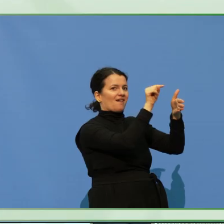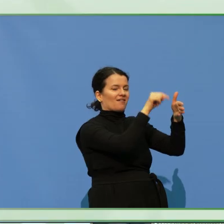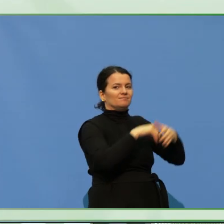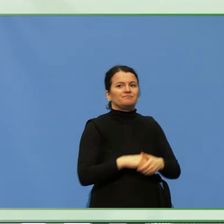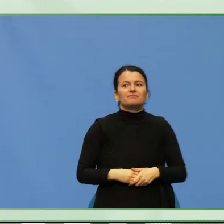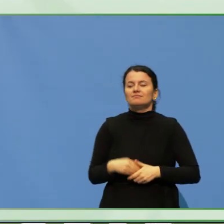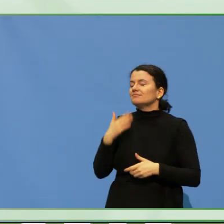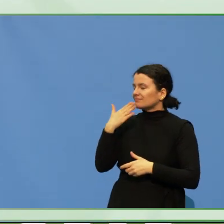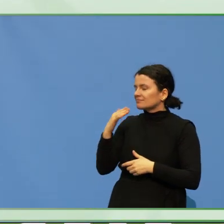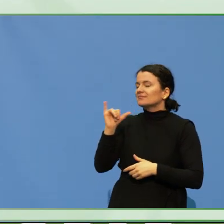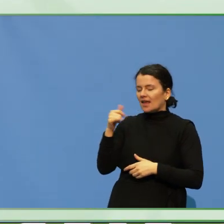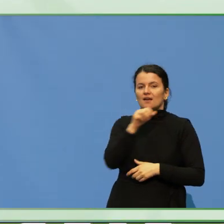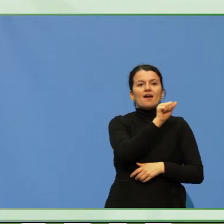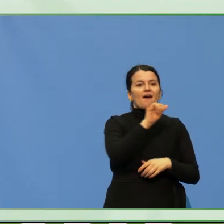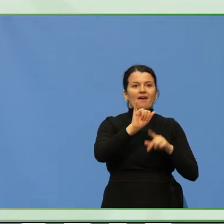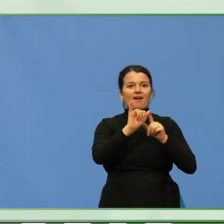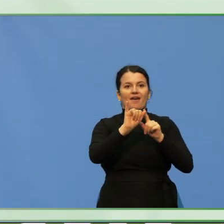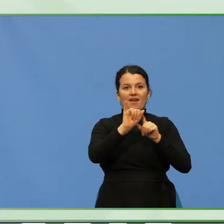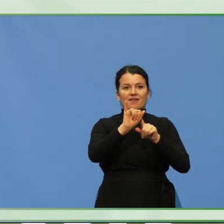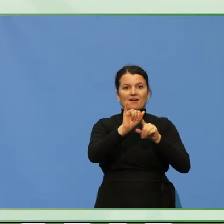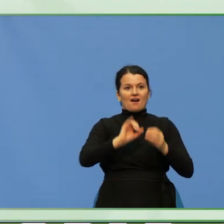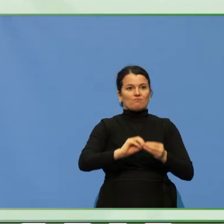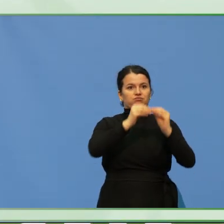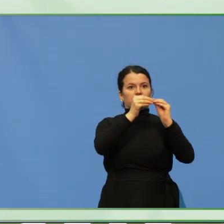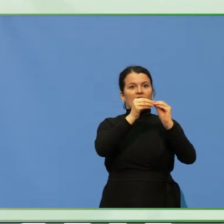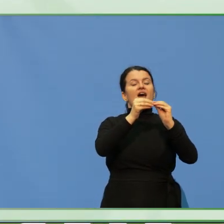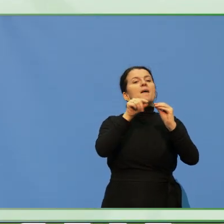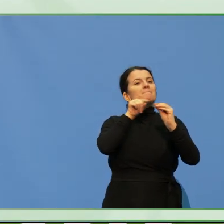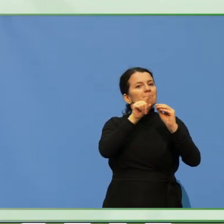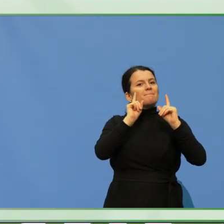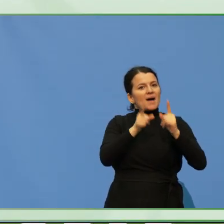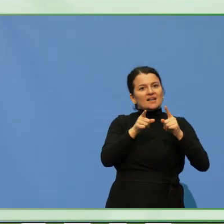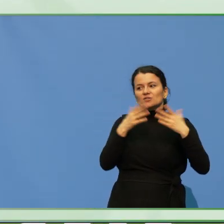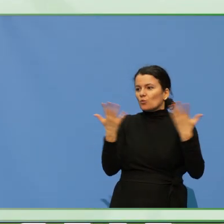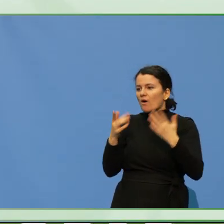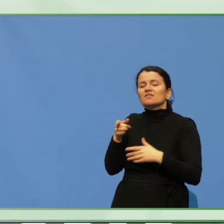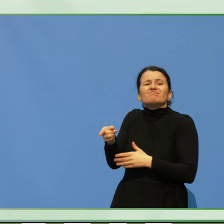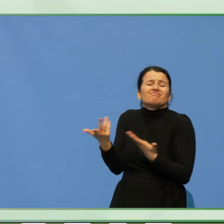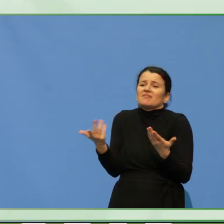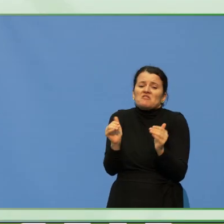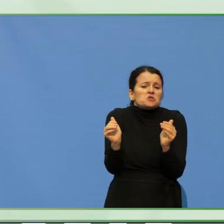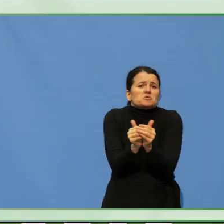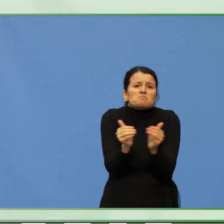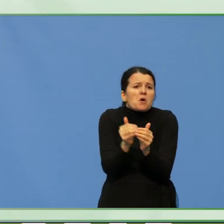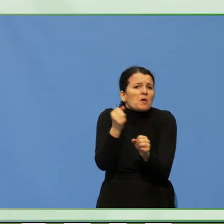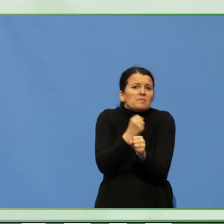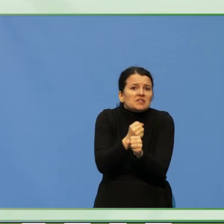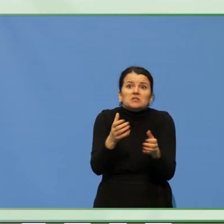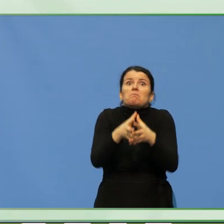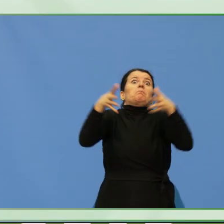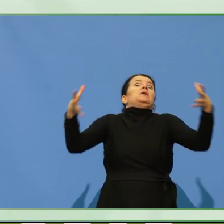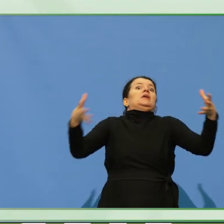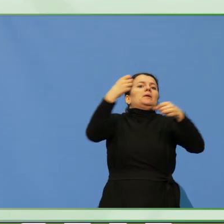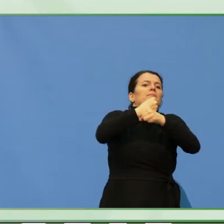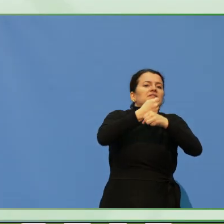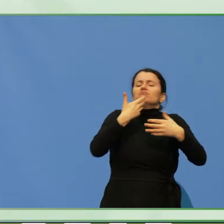hire, to empower your disabled talent at a small company size, and then a large company with